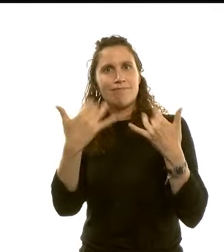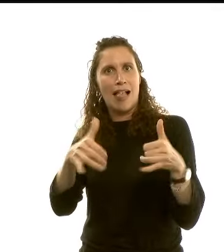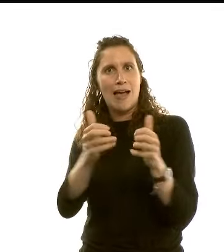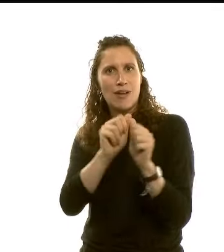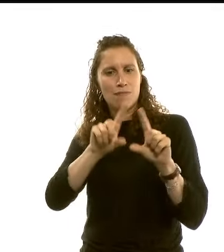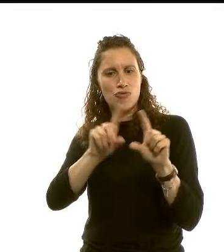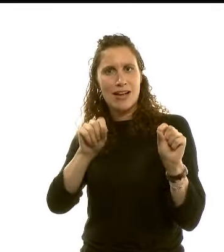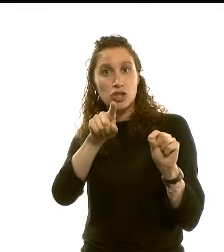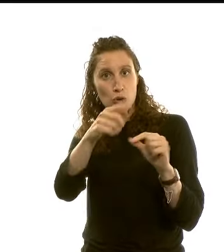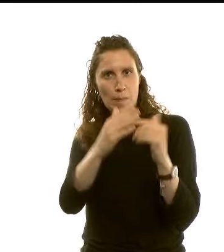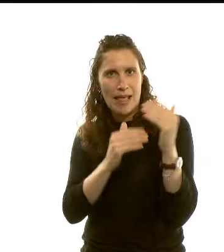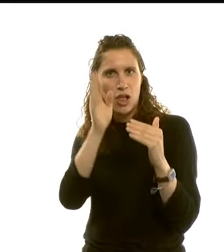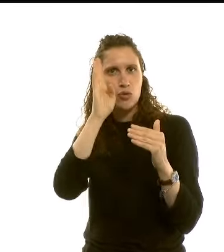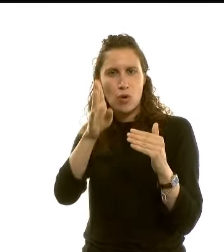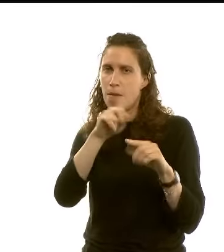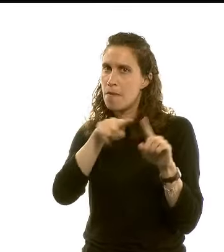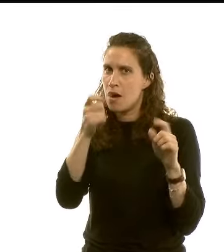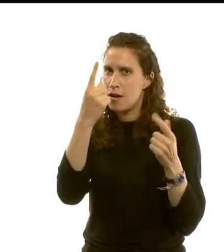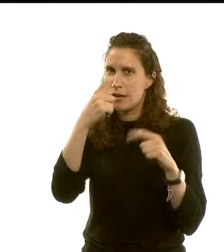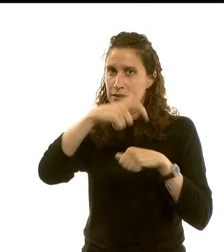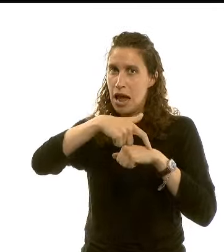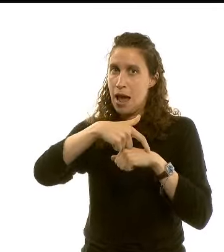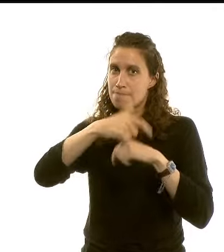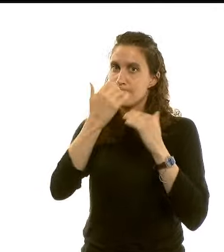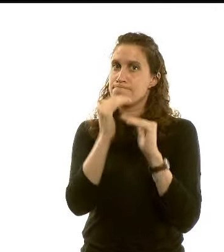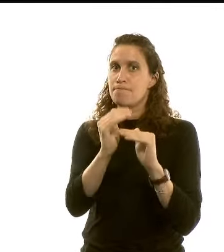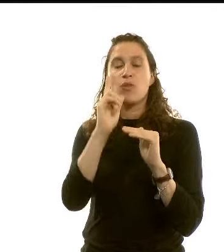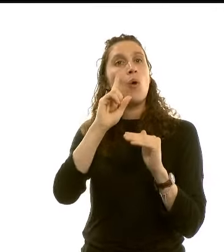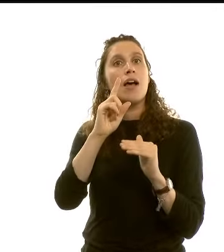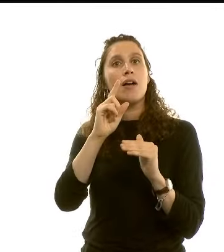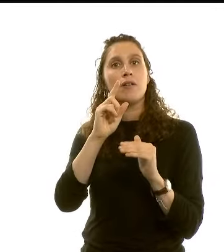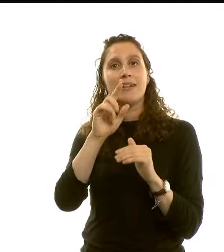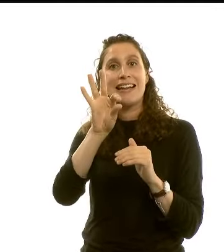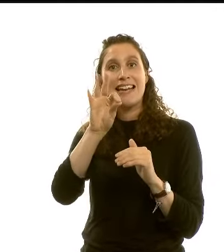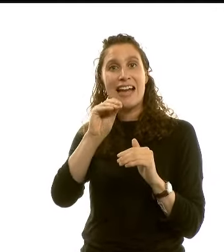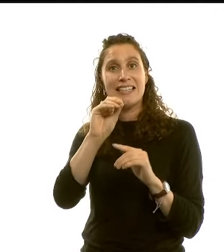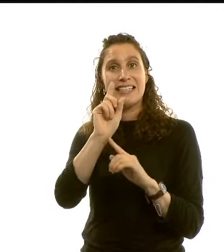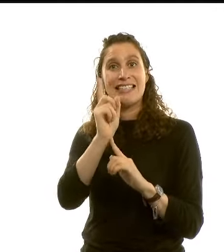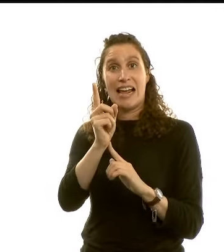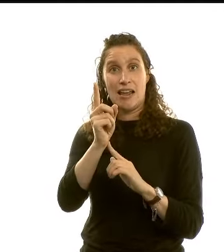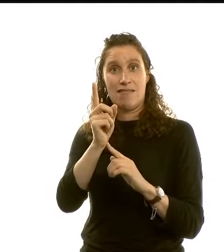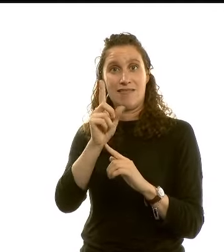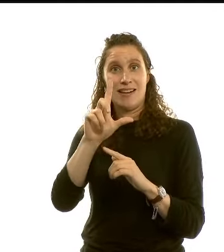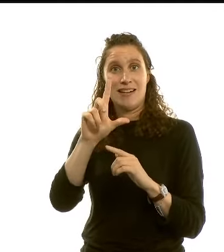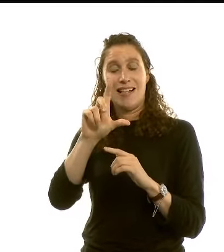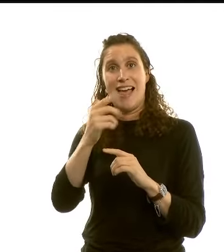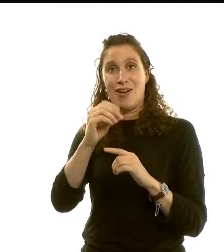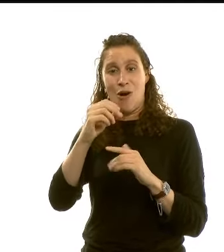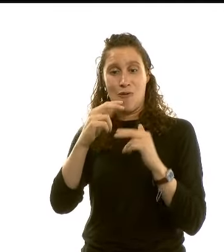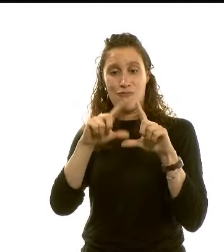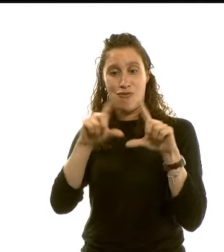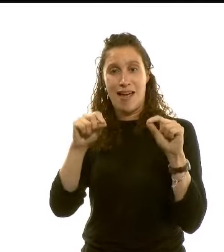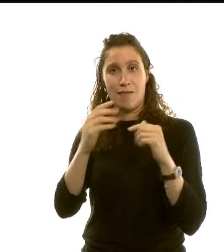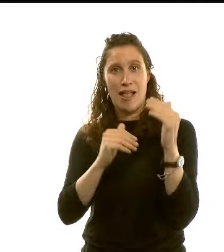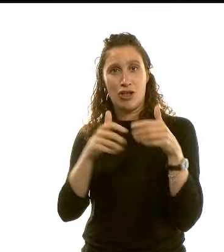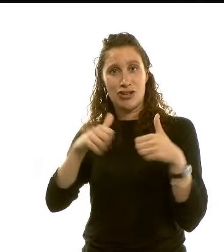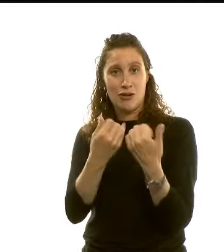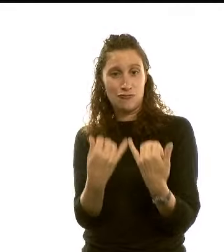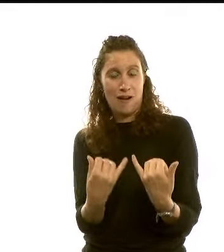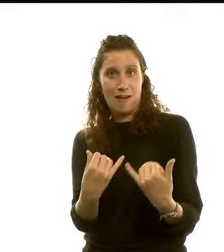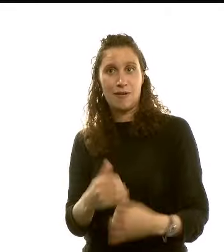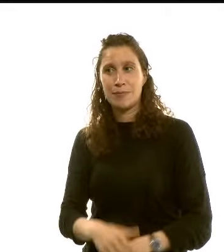build something, but we haven't got long, so we're going to do a 90-second Lego brick building challenge right here, right now. You